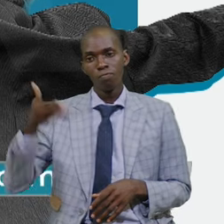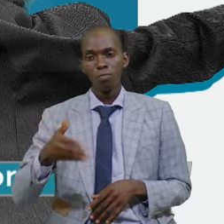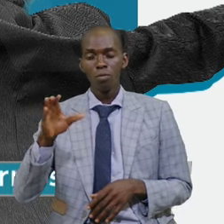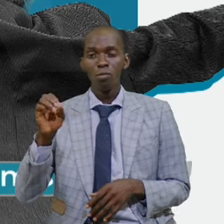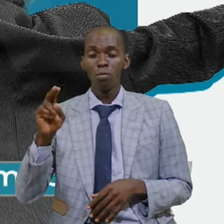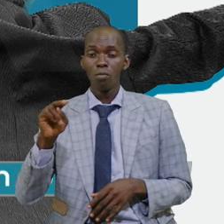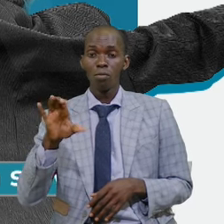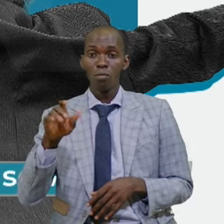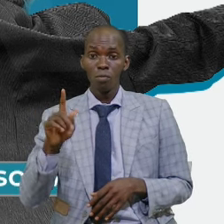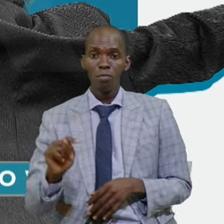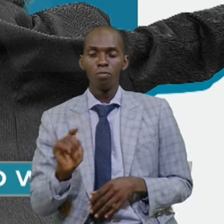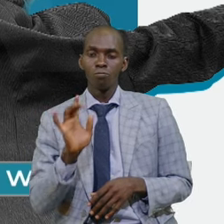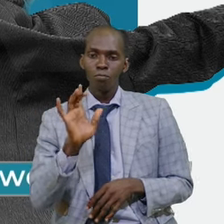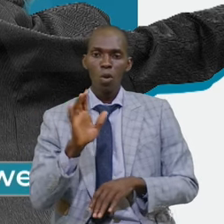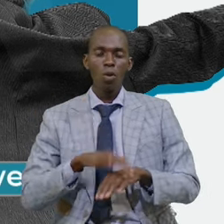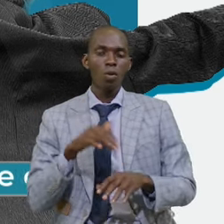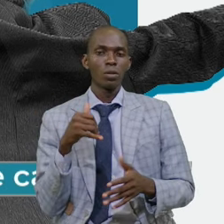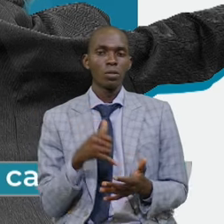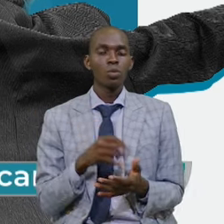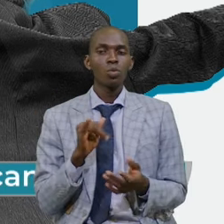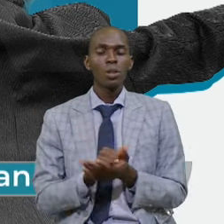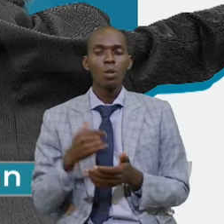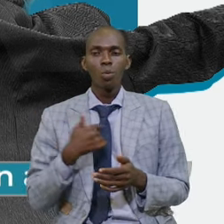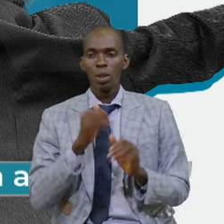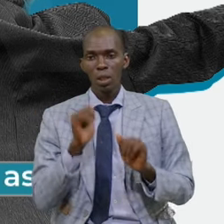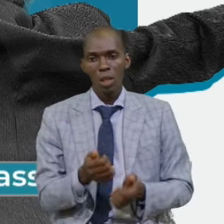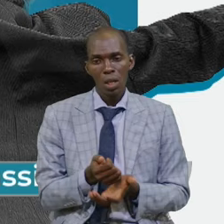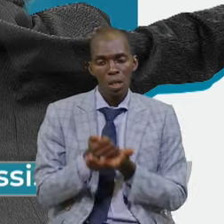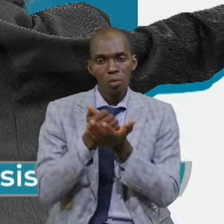further in your new walk with Christ.